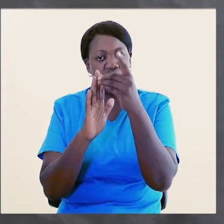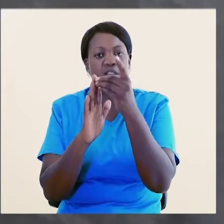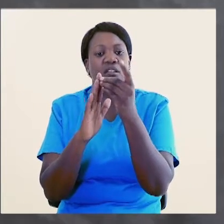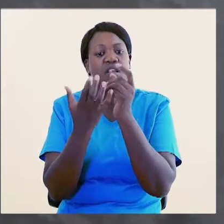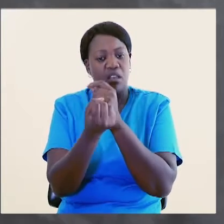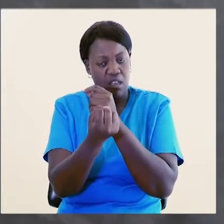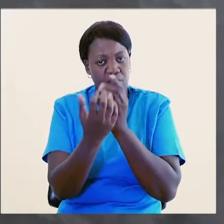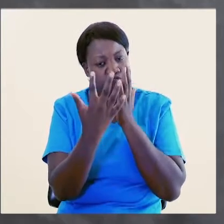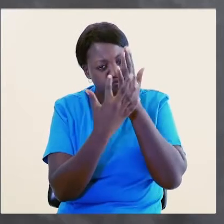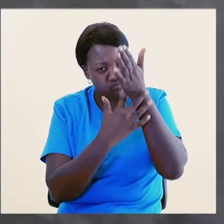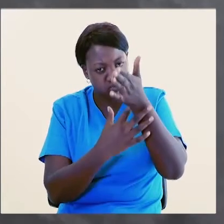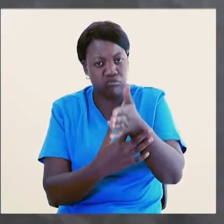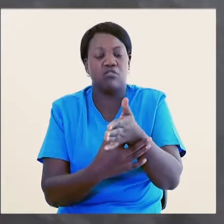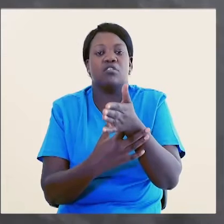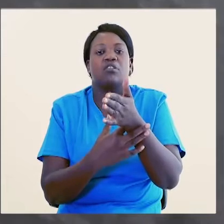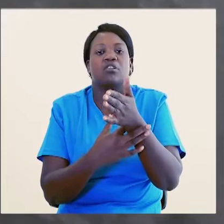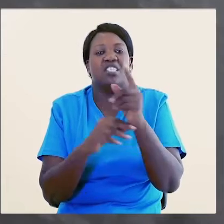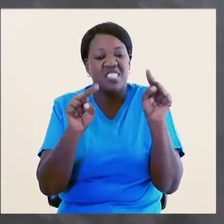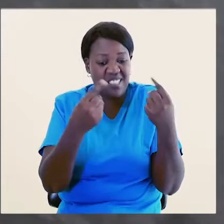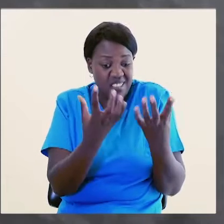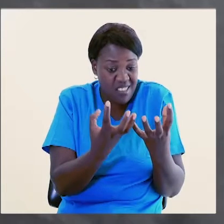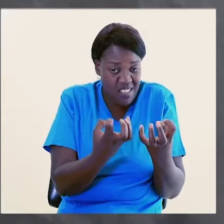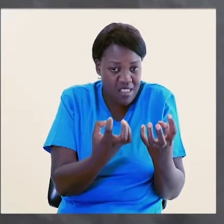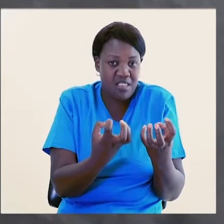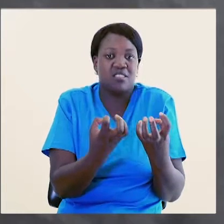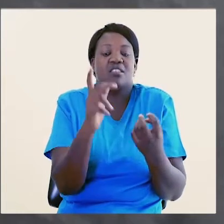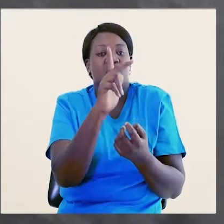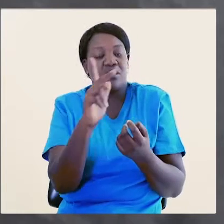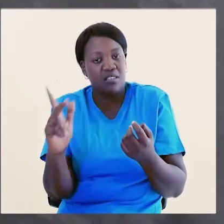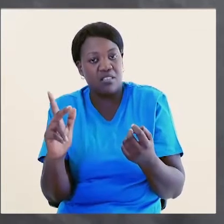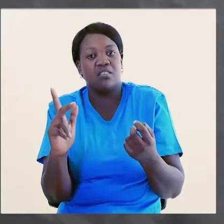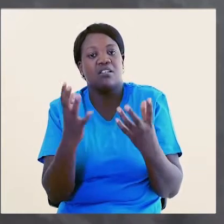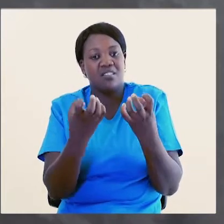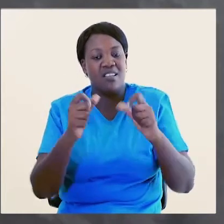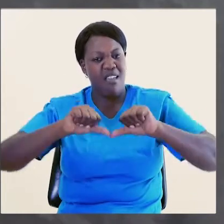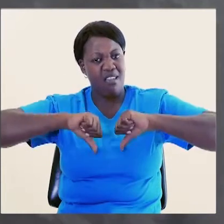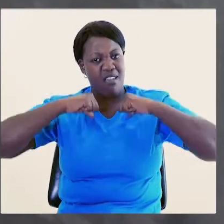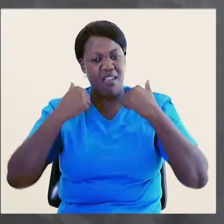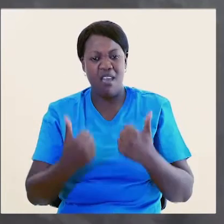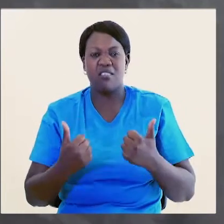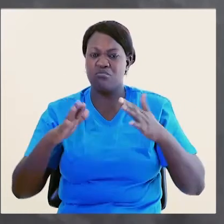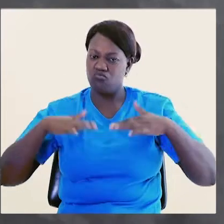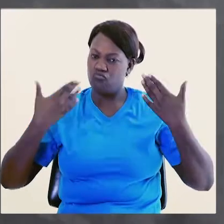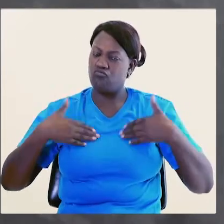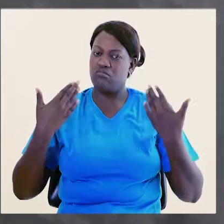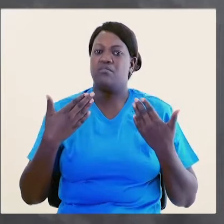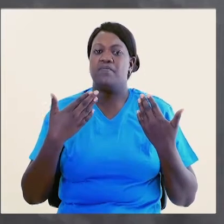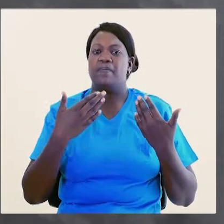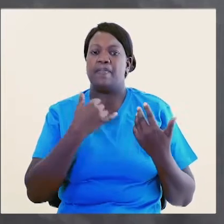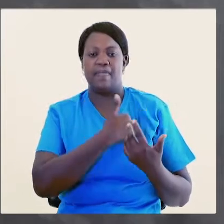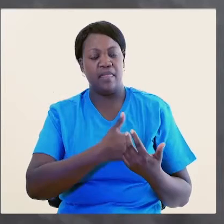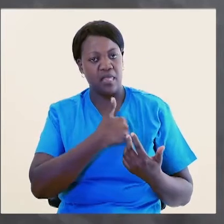people access to the provisions of these needs. People also need to have a healthy and happy life, and they